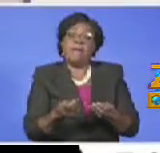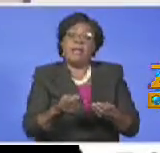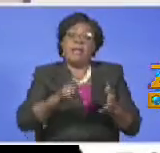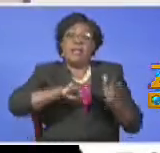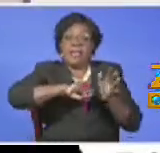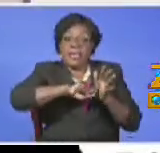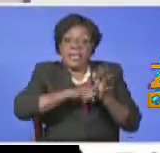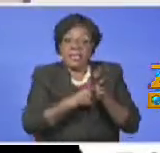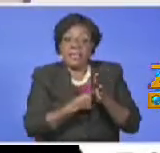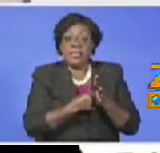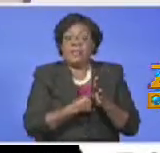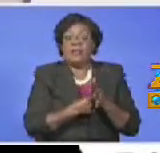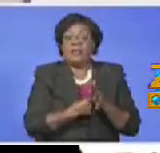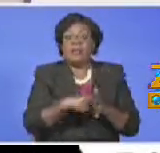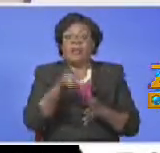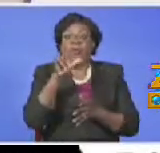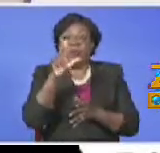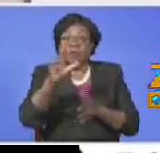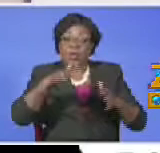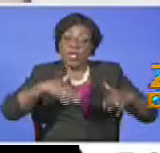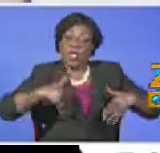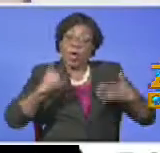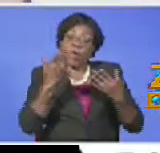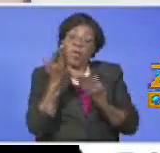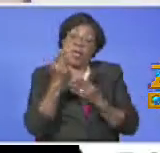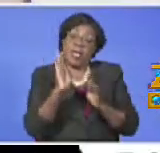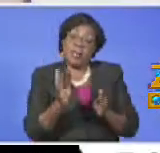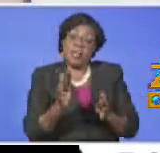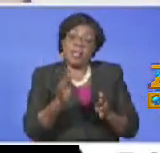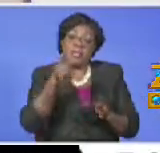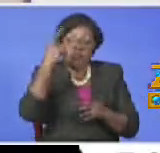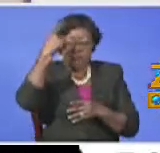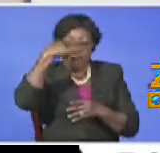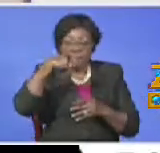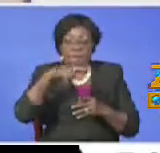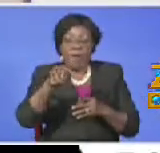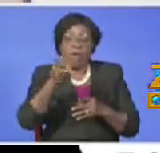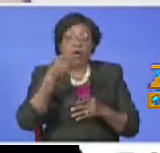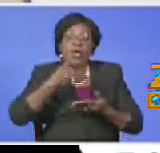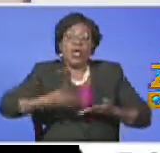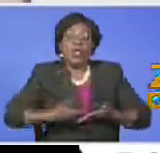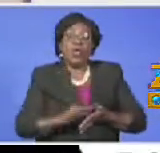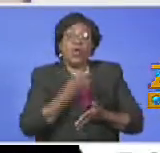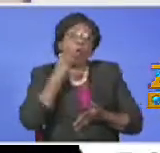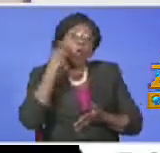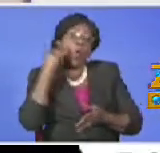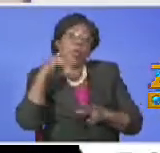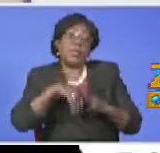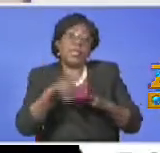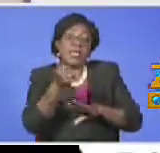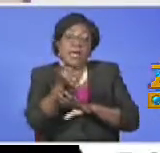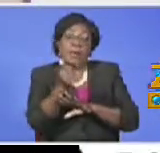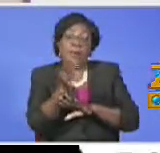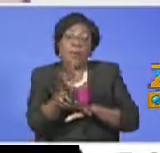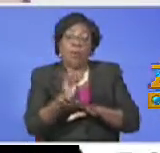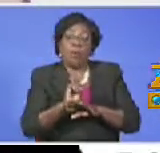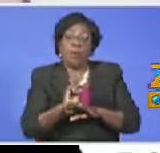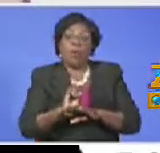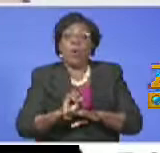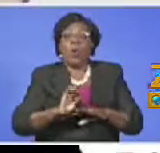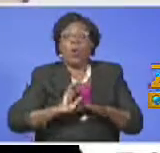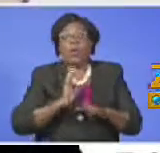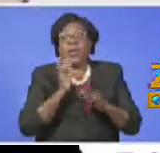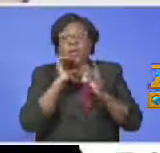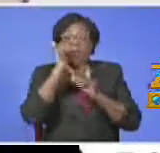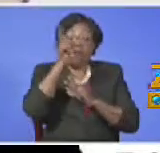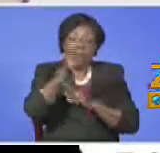Bahamians are less than 30 years old for homes in Spring City Subdivision, Abaco. We look forward to offering an